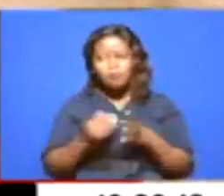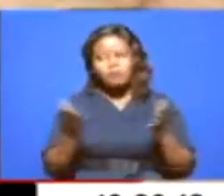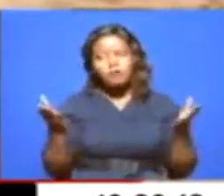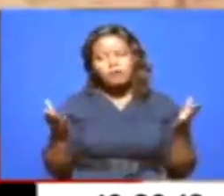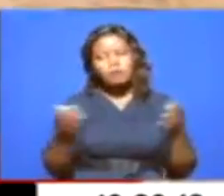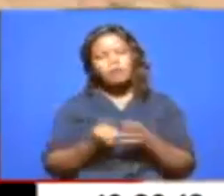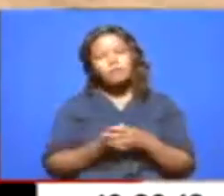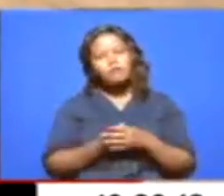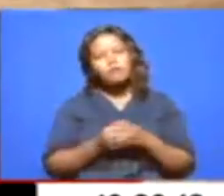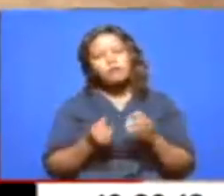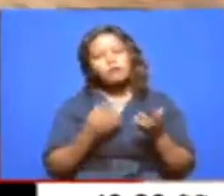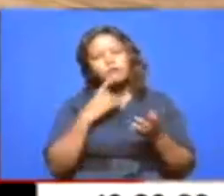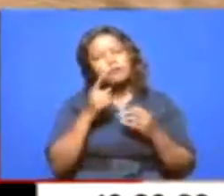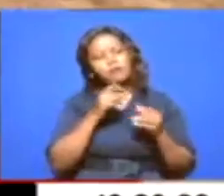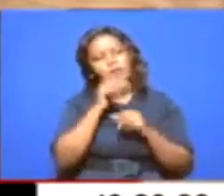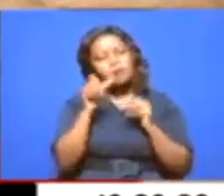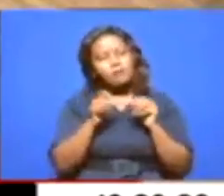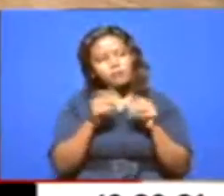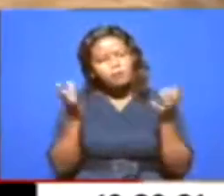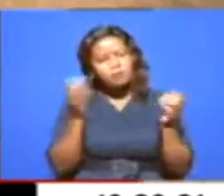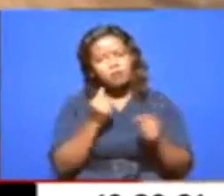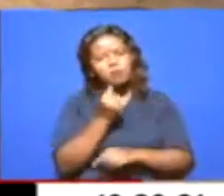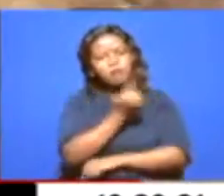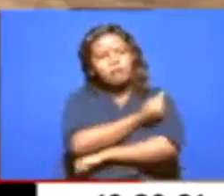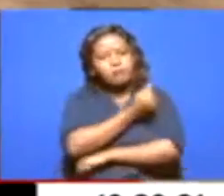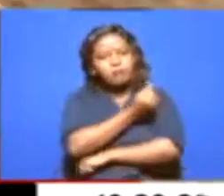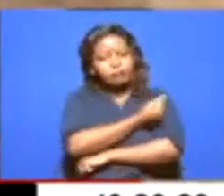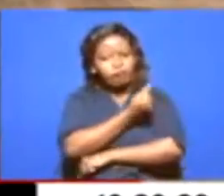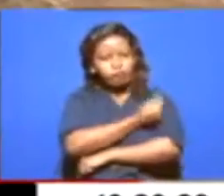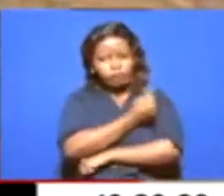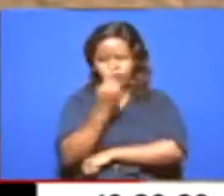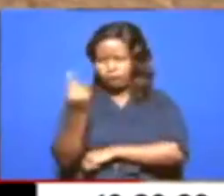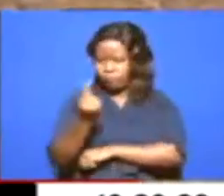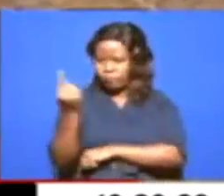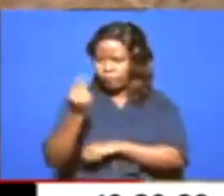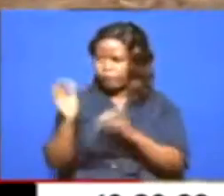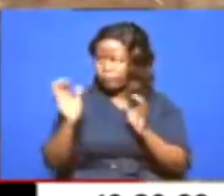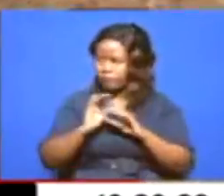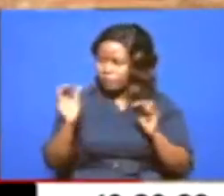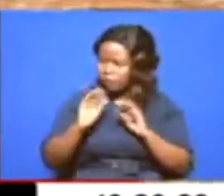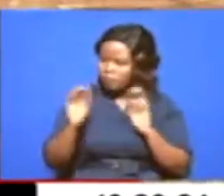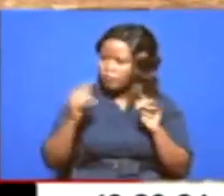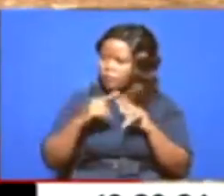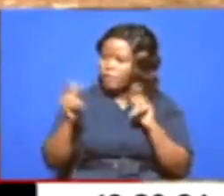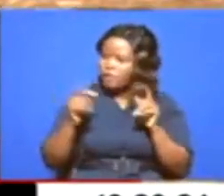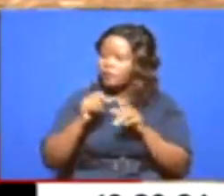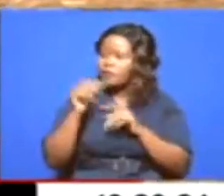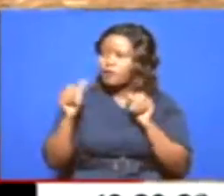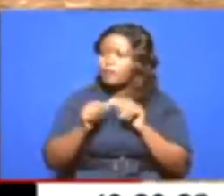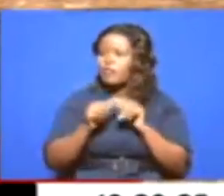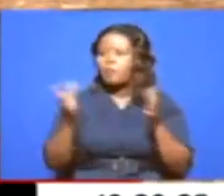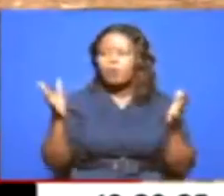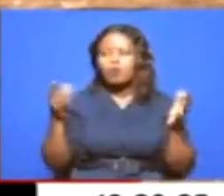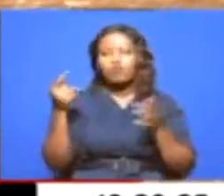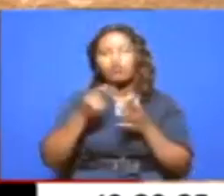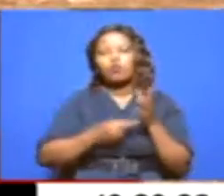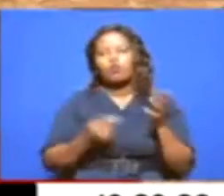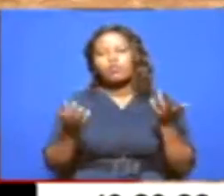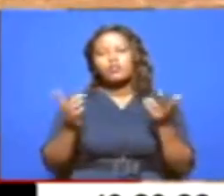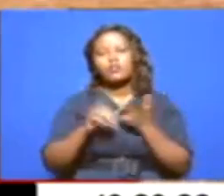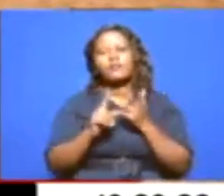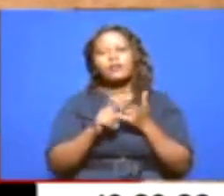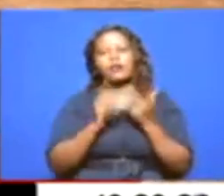and I'm not talking about just the doping part. That is well understood. It's about the integrity of course lengths, equipment, and